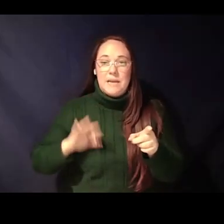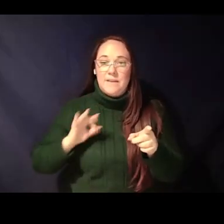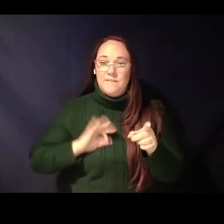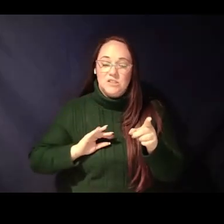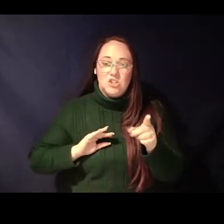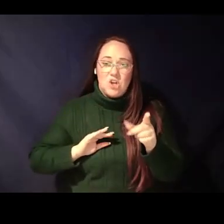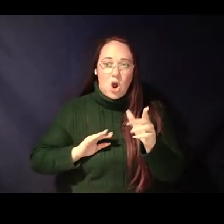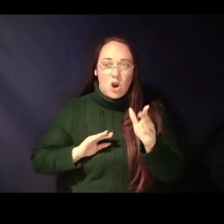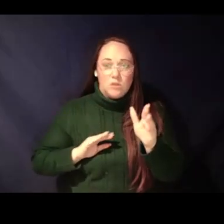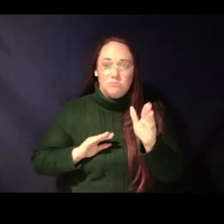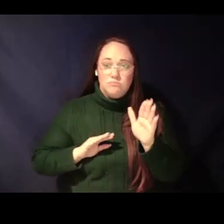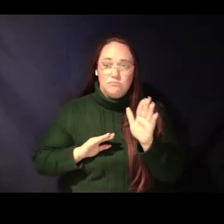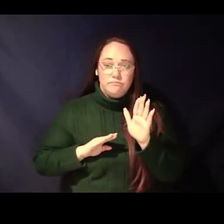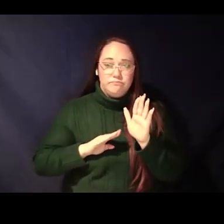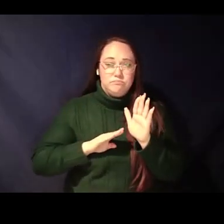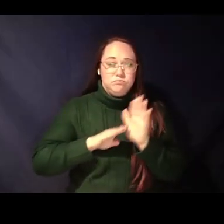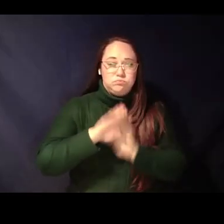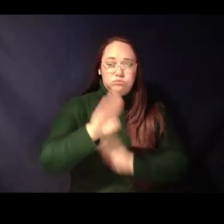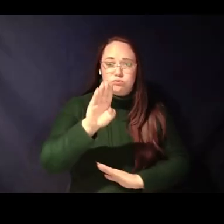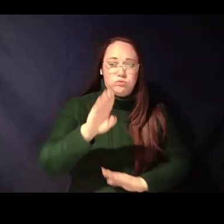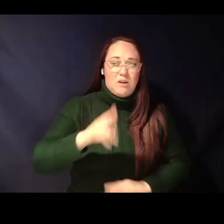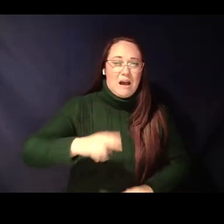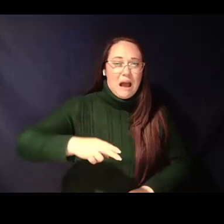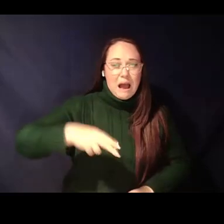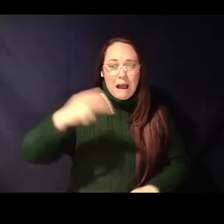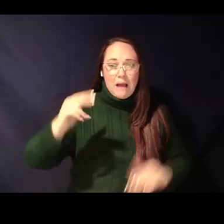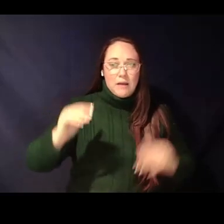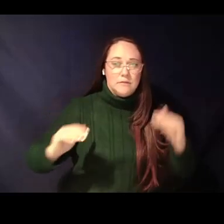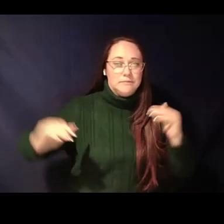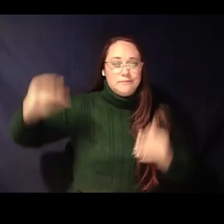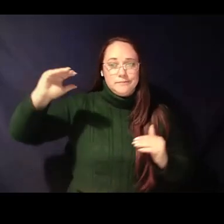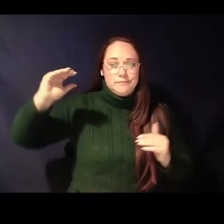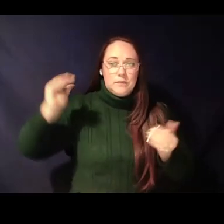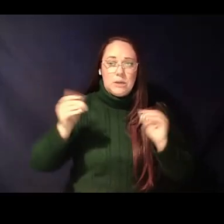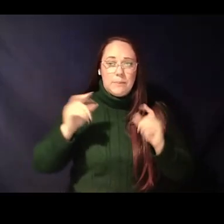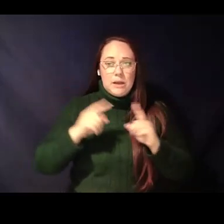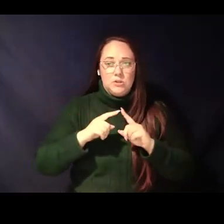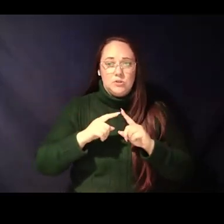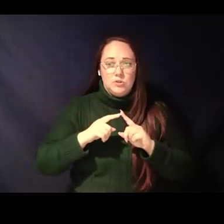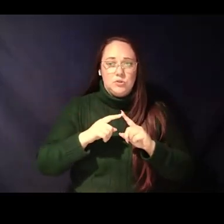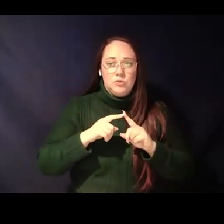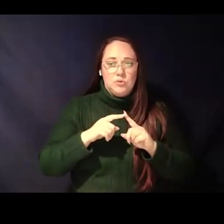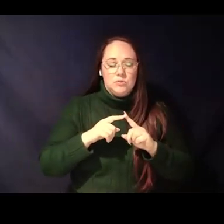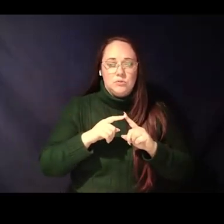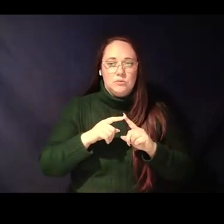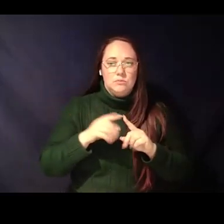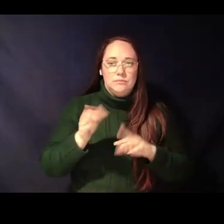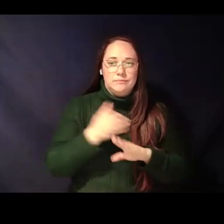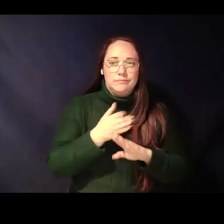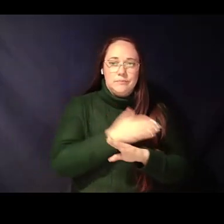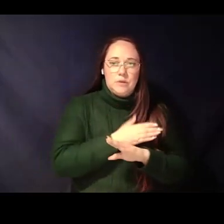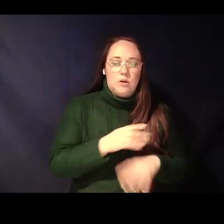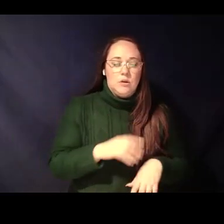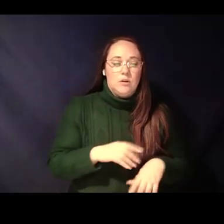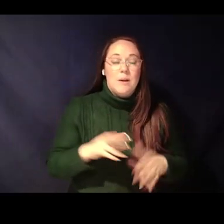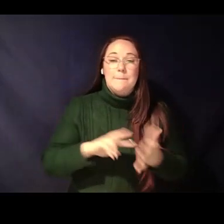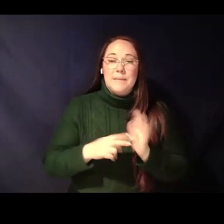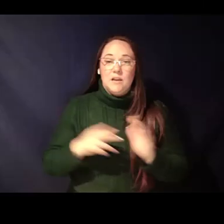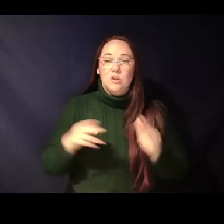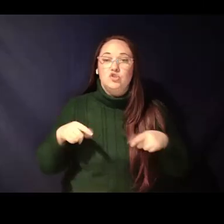a rate that's disproportionately high over the time period we examined, which in our case is 2019